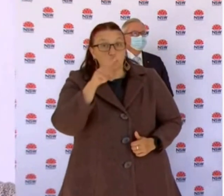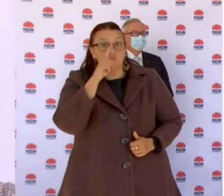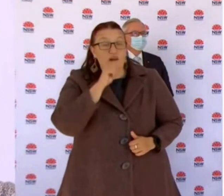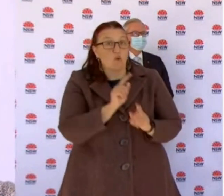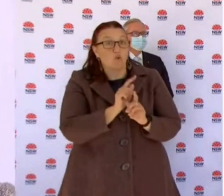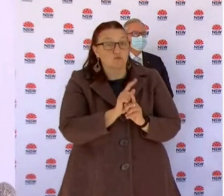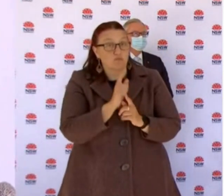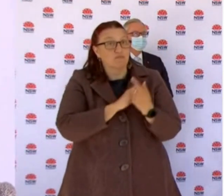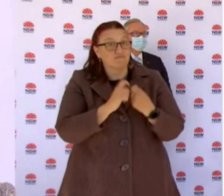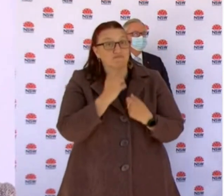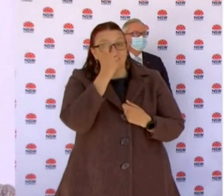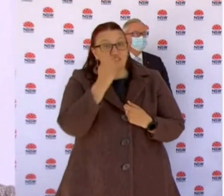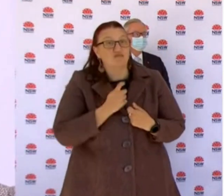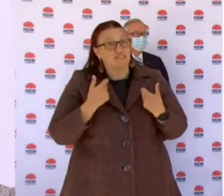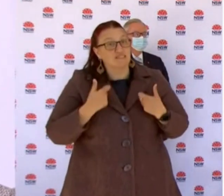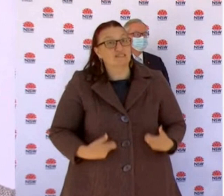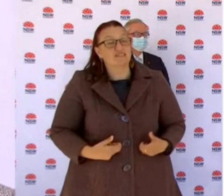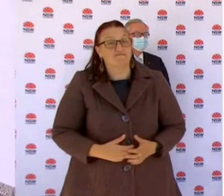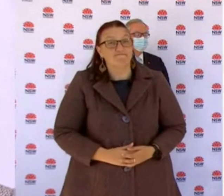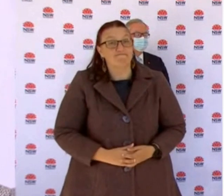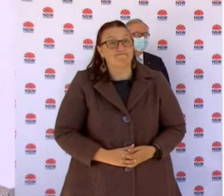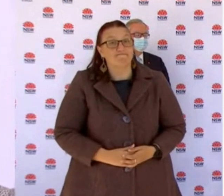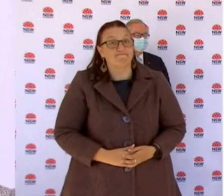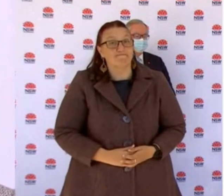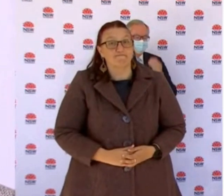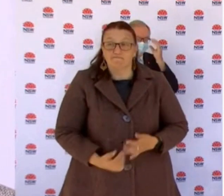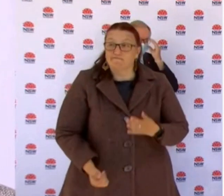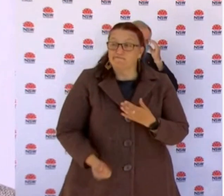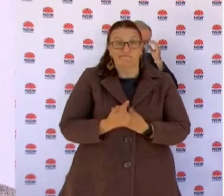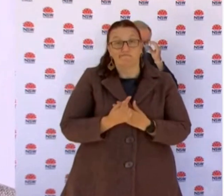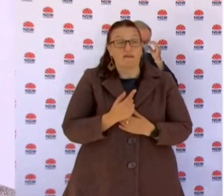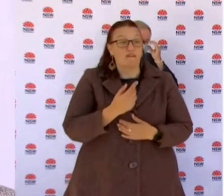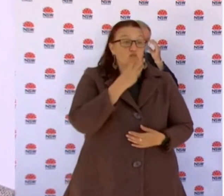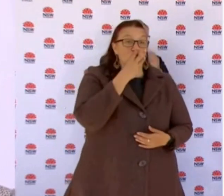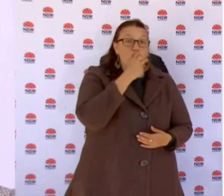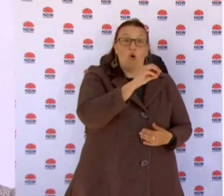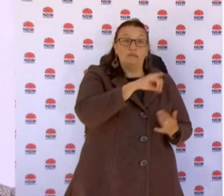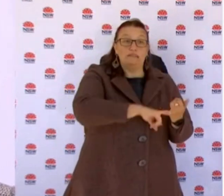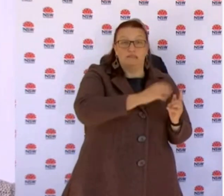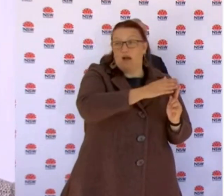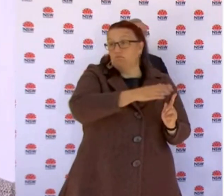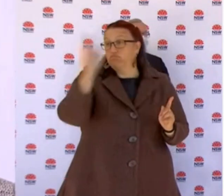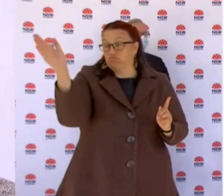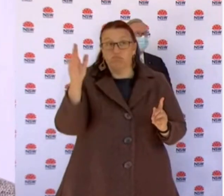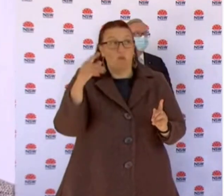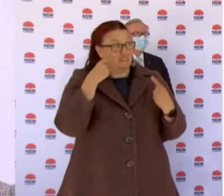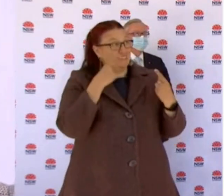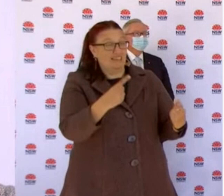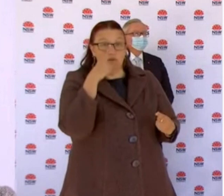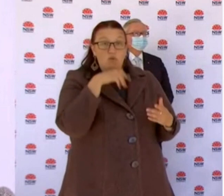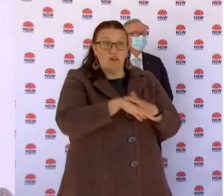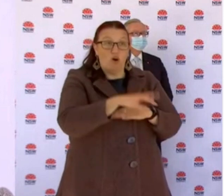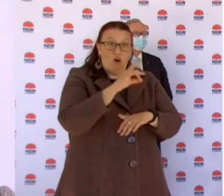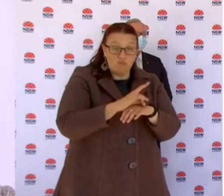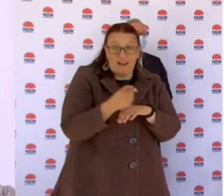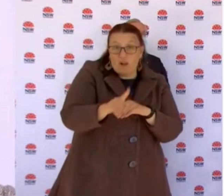be seriously impacted, and we have seen cases range from the 30s hospitalised and in ICU for a short